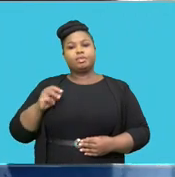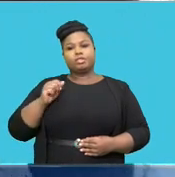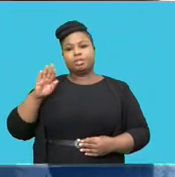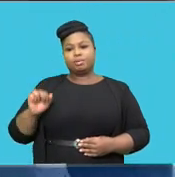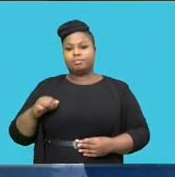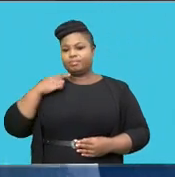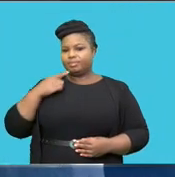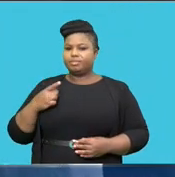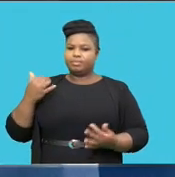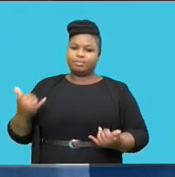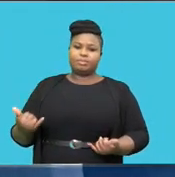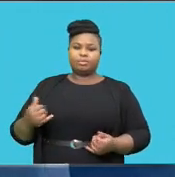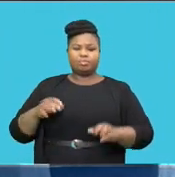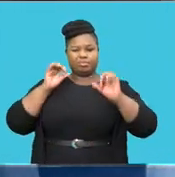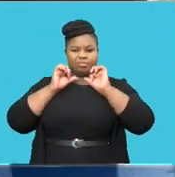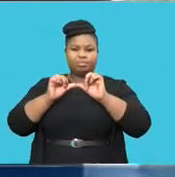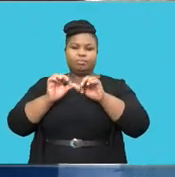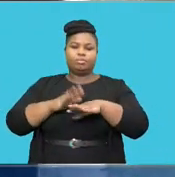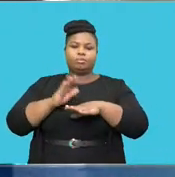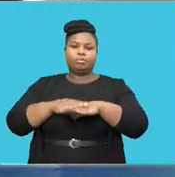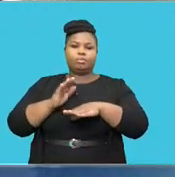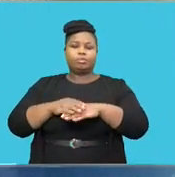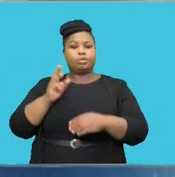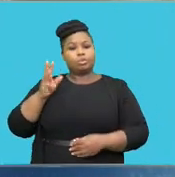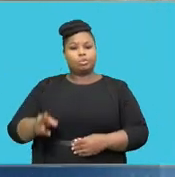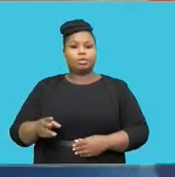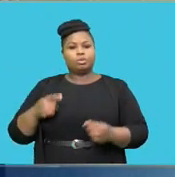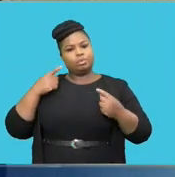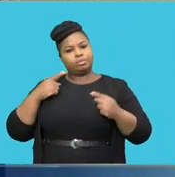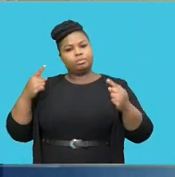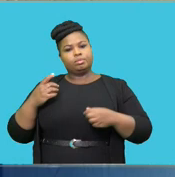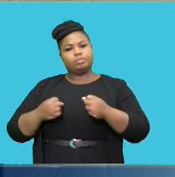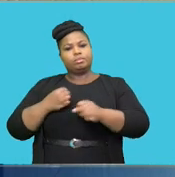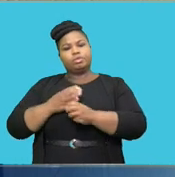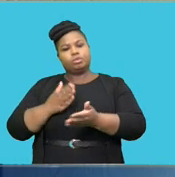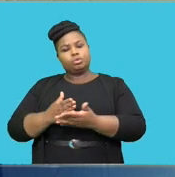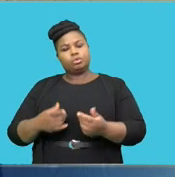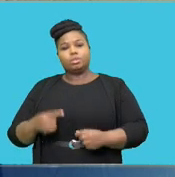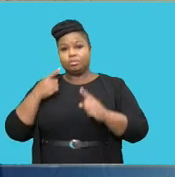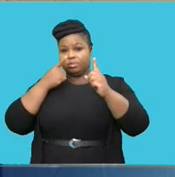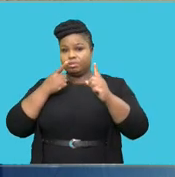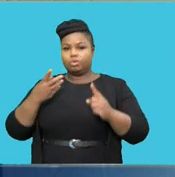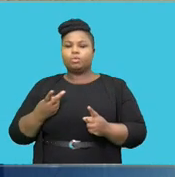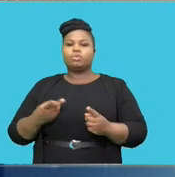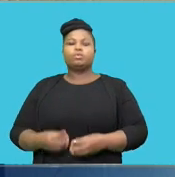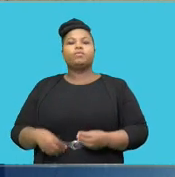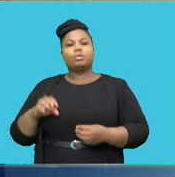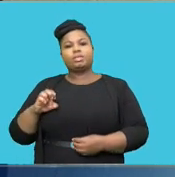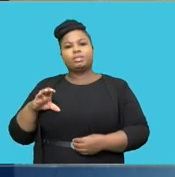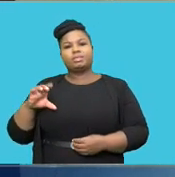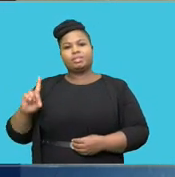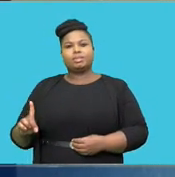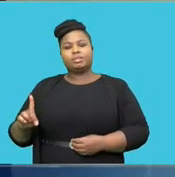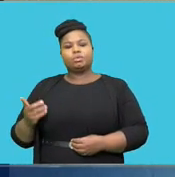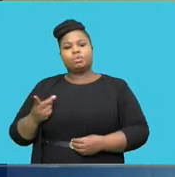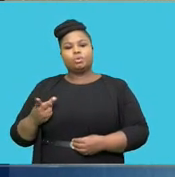ya tshehetso e ntse e tlile ho tswela pele le isao molemong wa ho ananela le ho toboketsa bohlokwa ba ditsha tsa thuto tse tlase